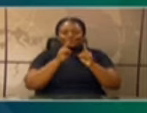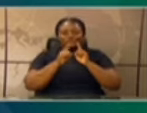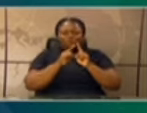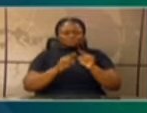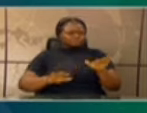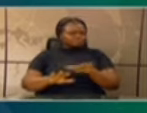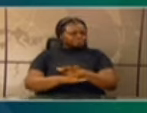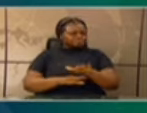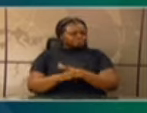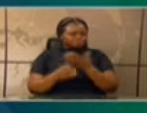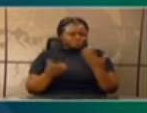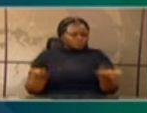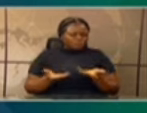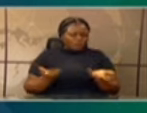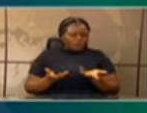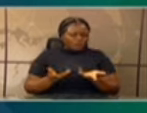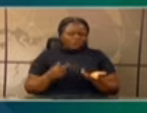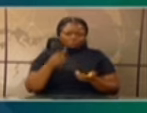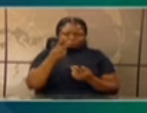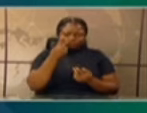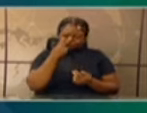sir, Wusha,